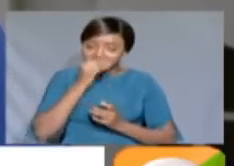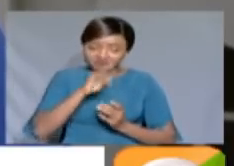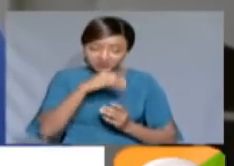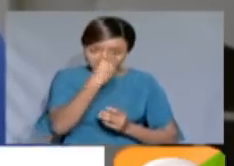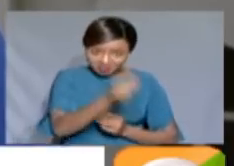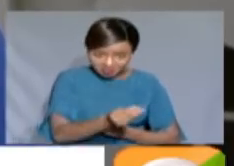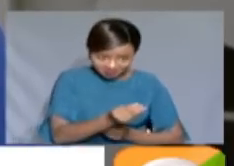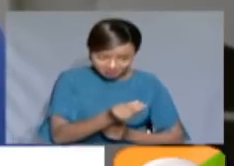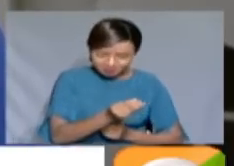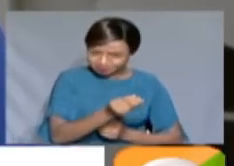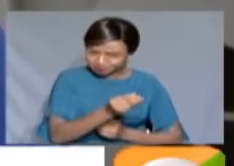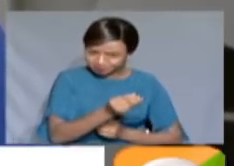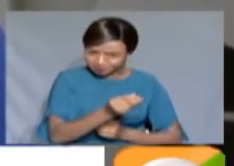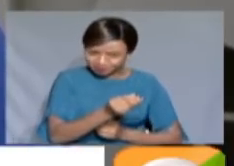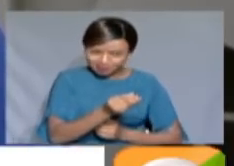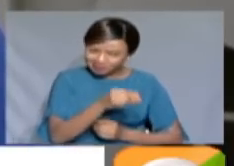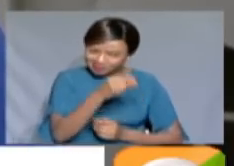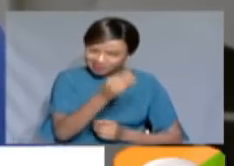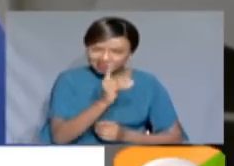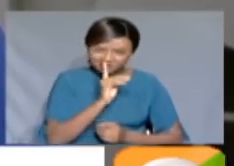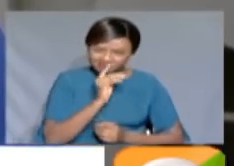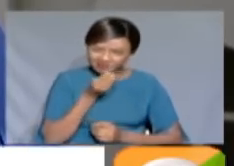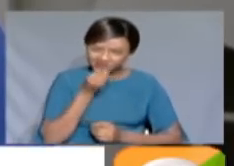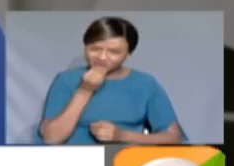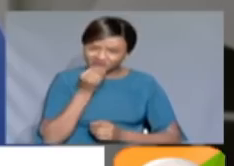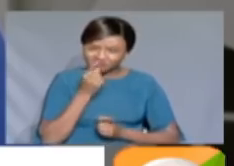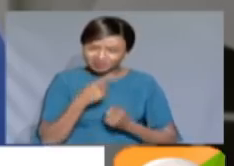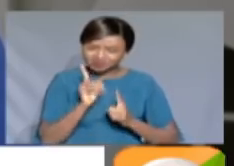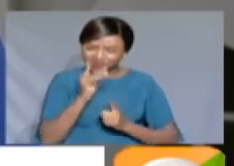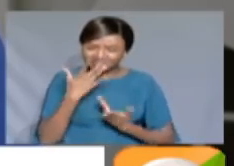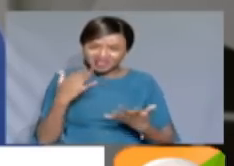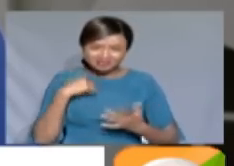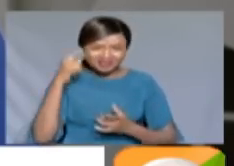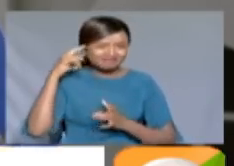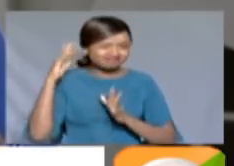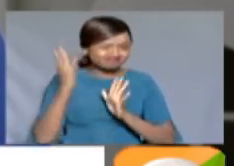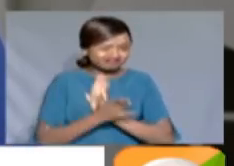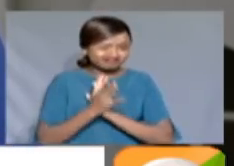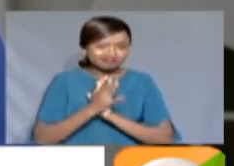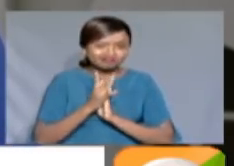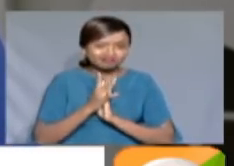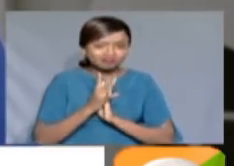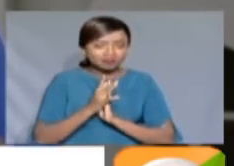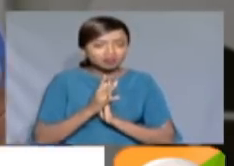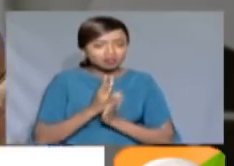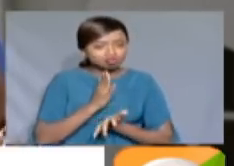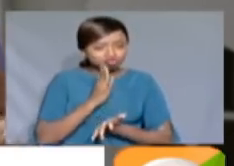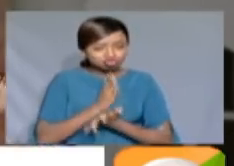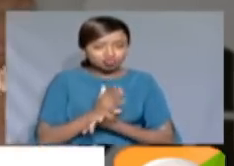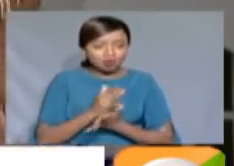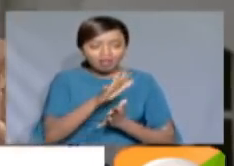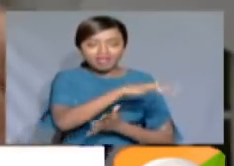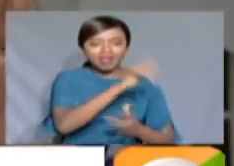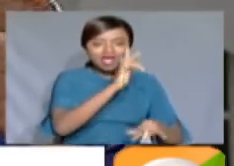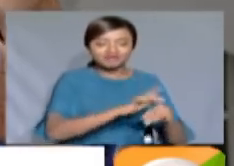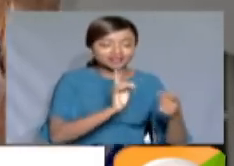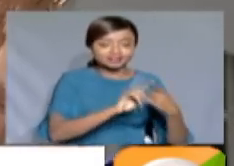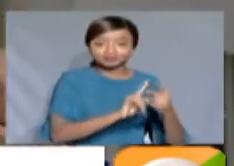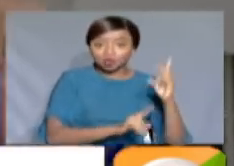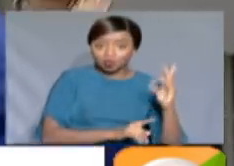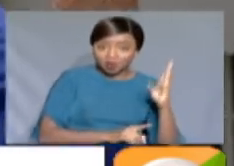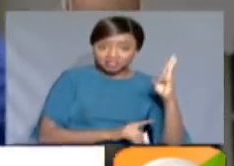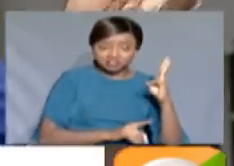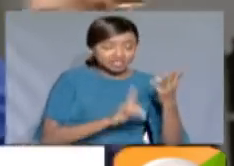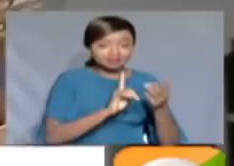who are affected. Something he said, though, has been ringing in my head the whole day. The most affected areas are Wajir, Marsabit,